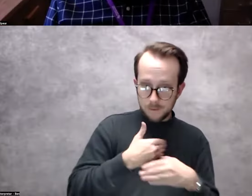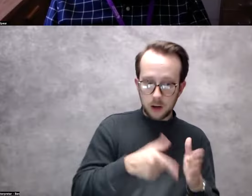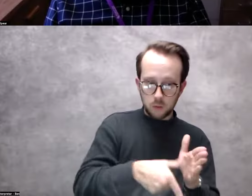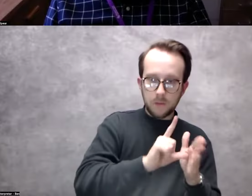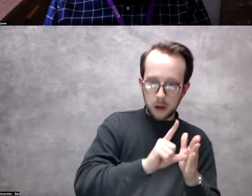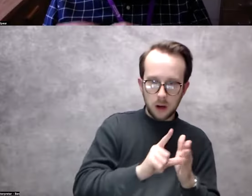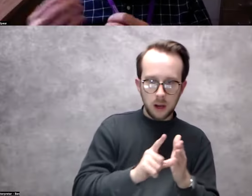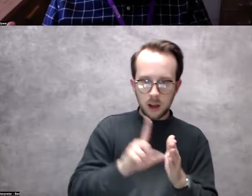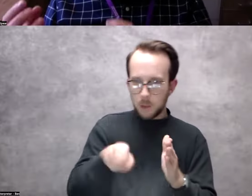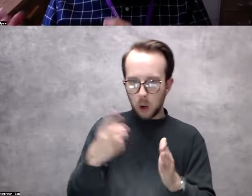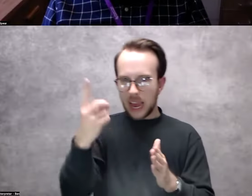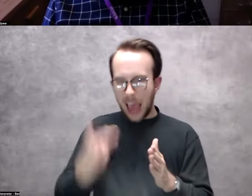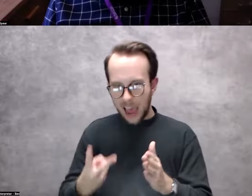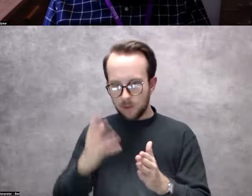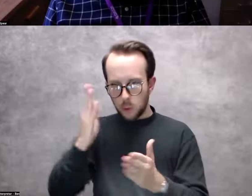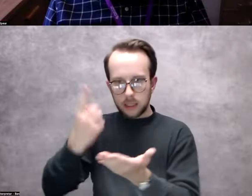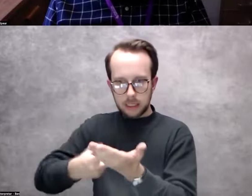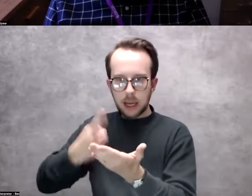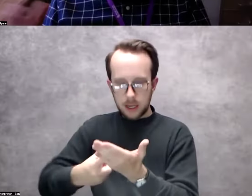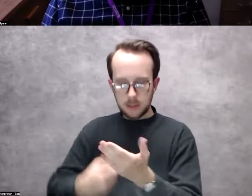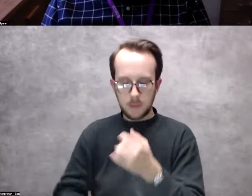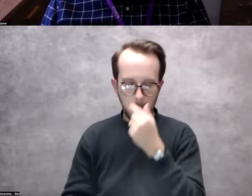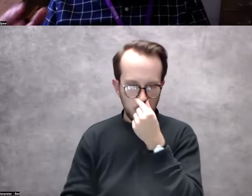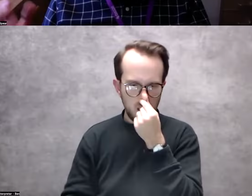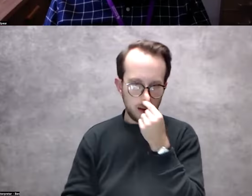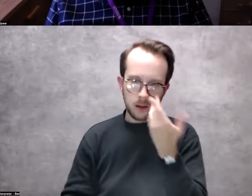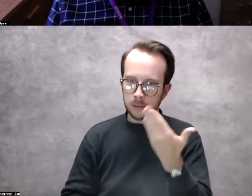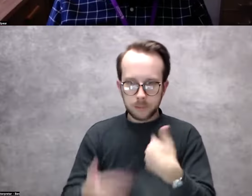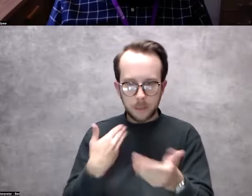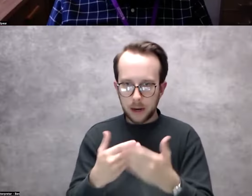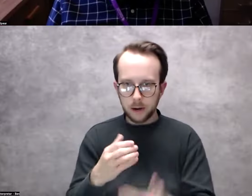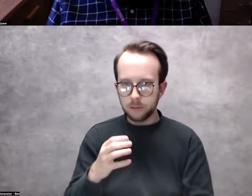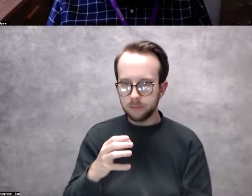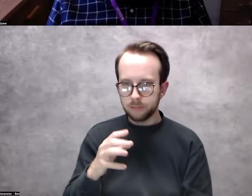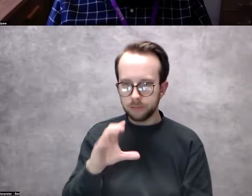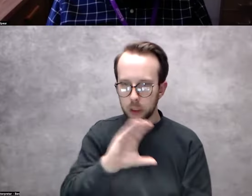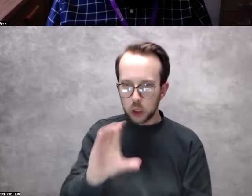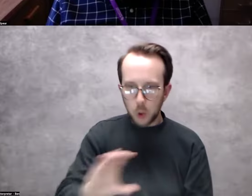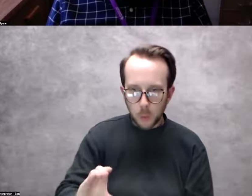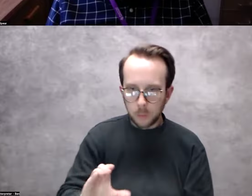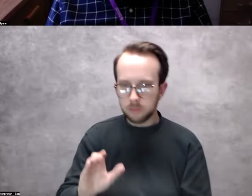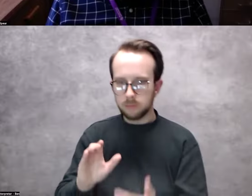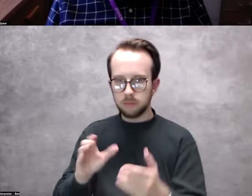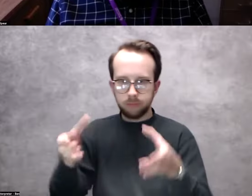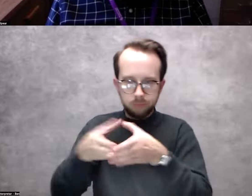get discussed when the study section meets, whether it's Zoom or in person.